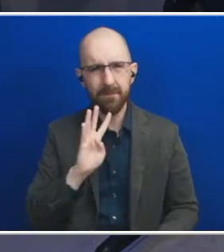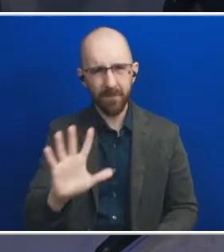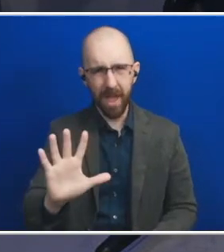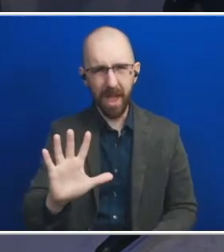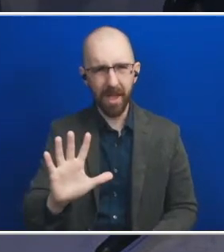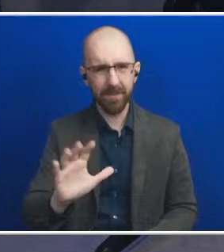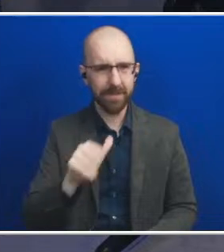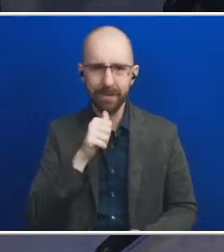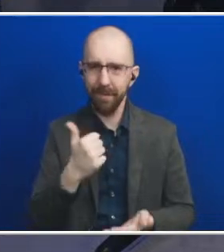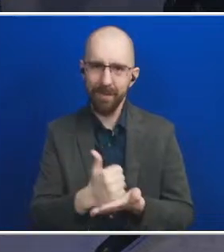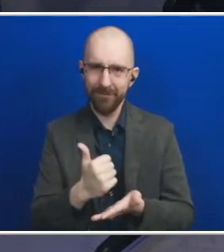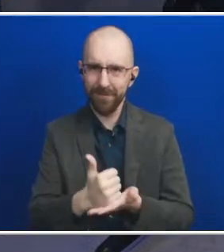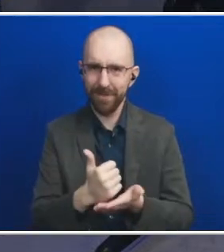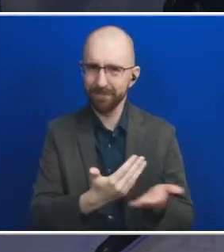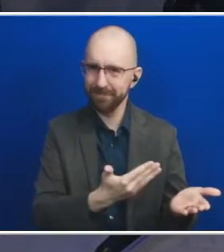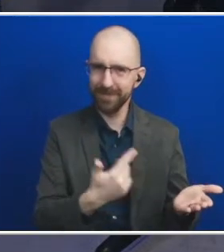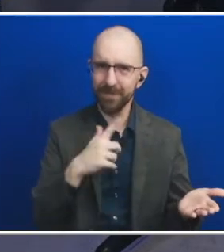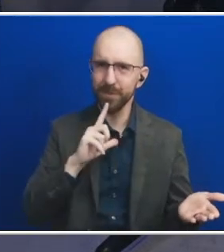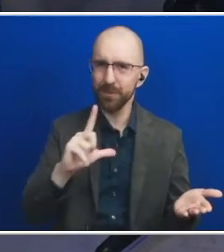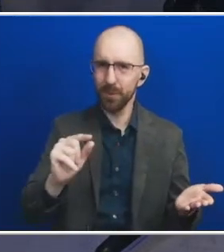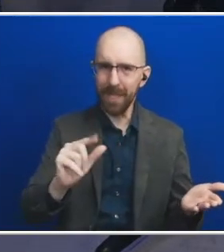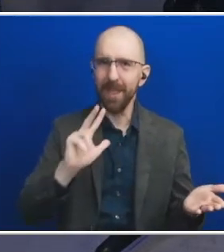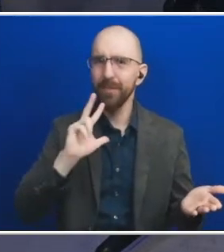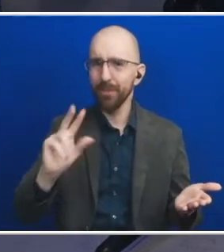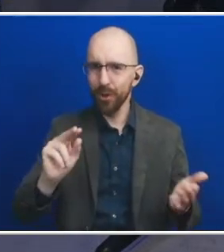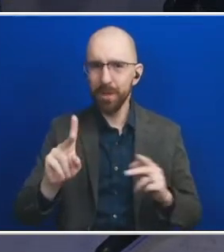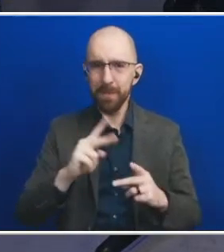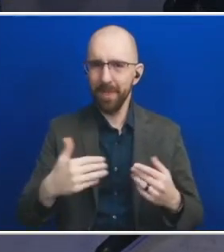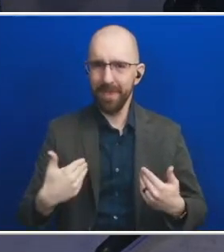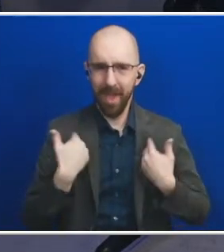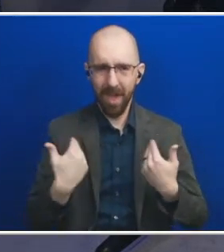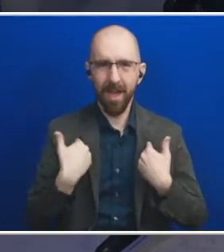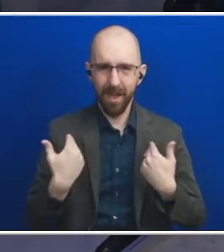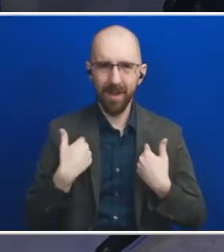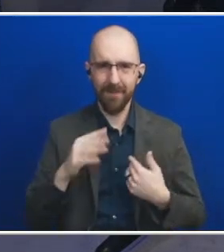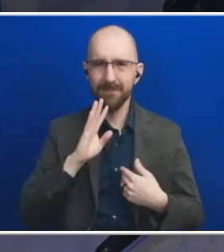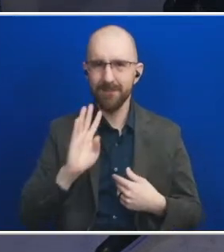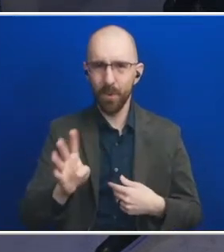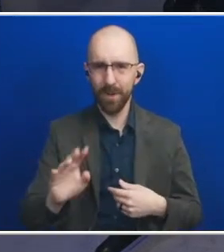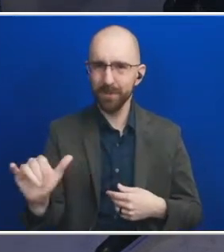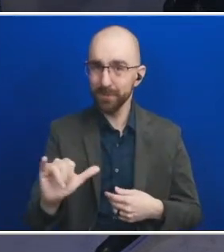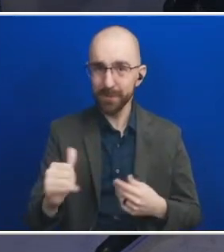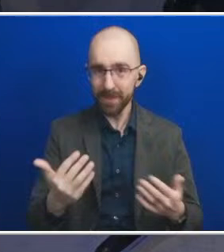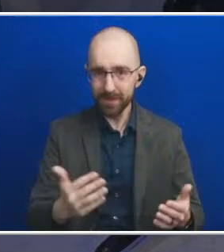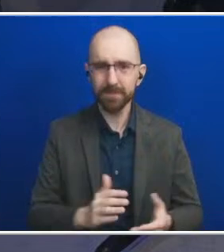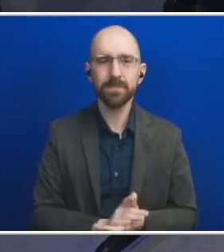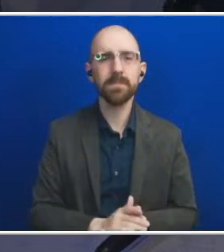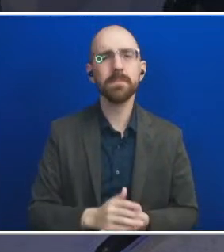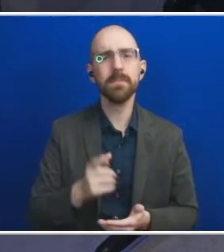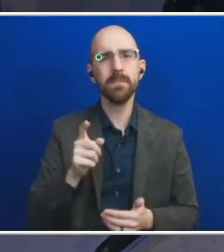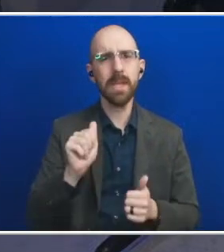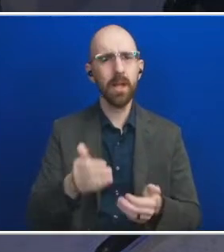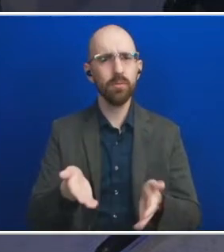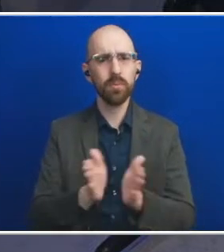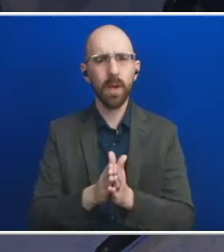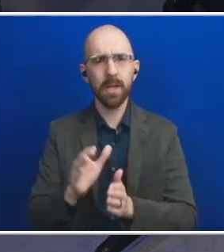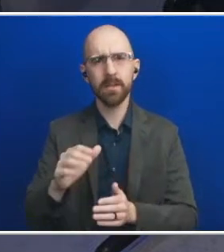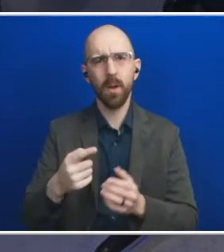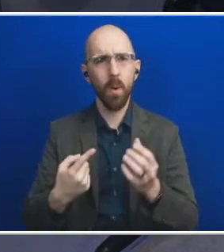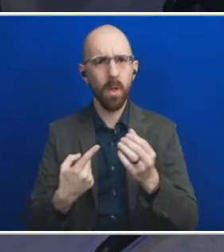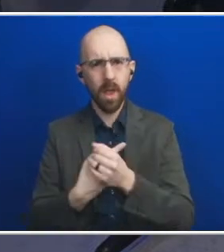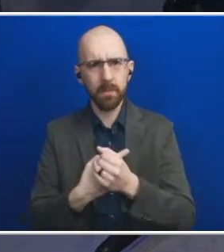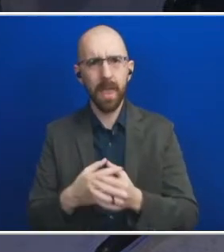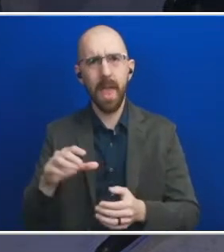when we have 20s and 30s and people in their young 40s. So can you request a colonoscopy out of pocket? Is